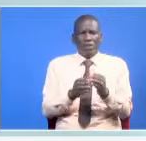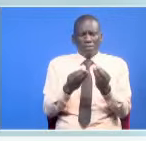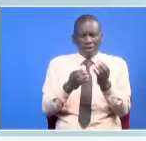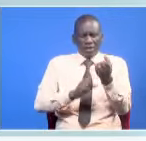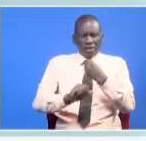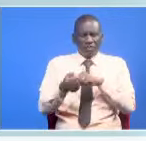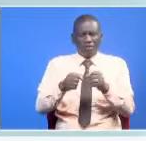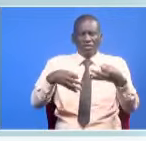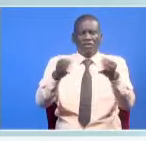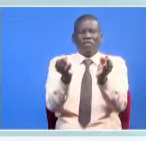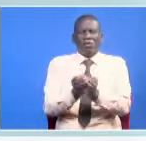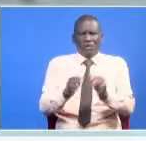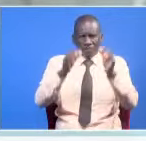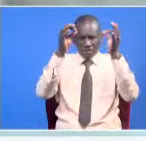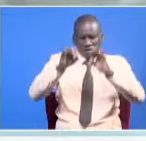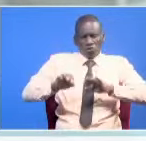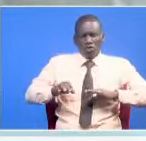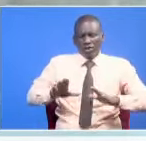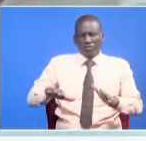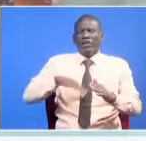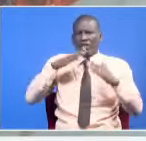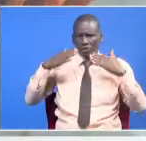body on Mount Everest.